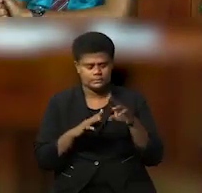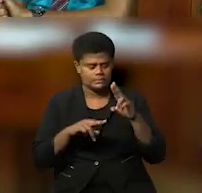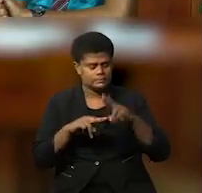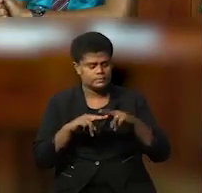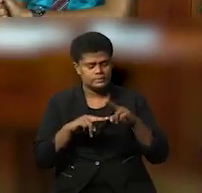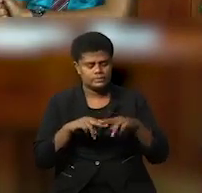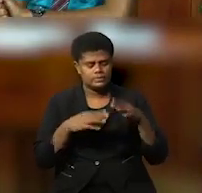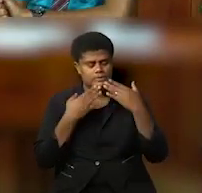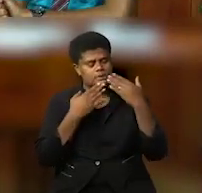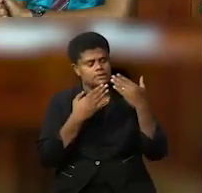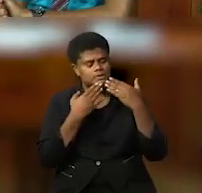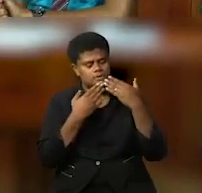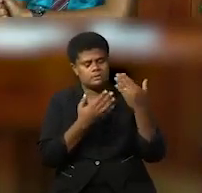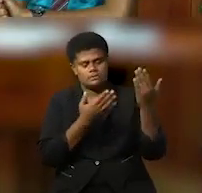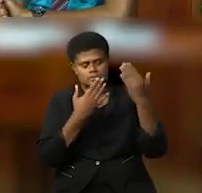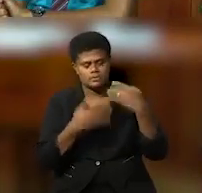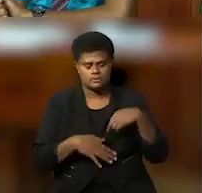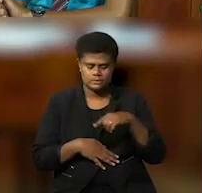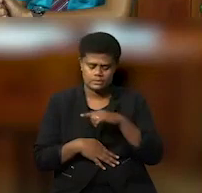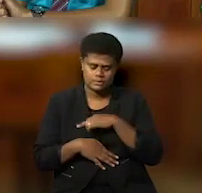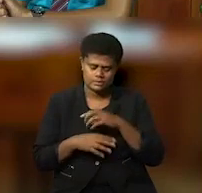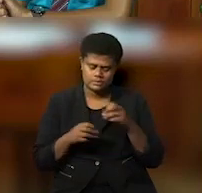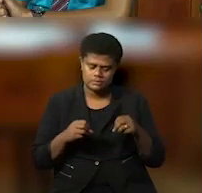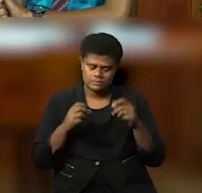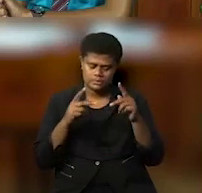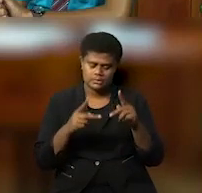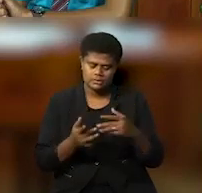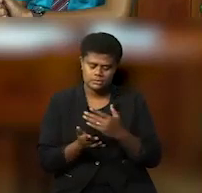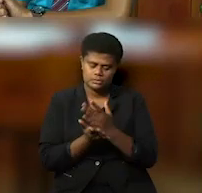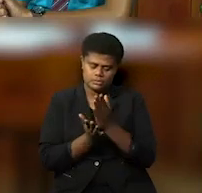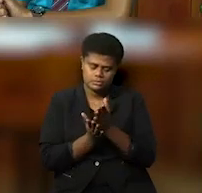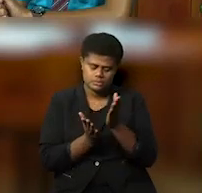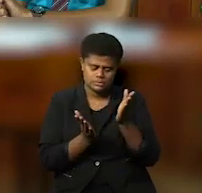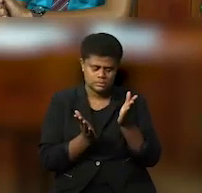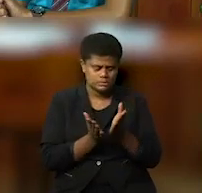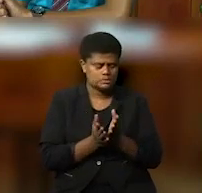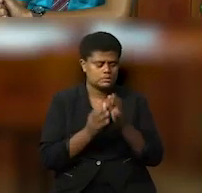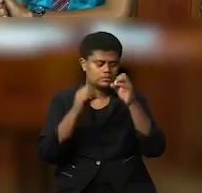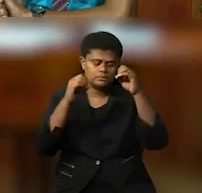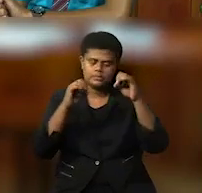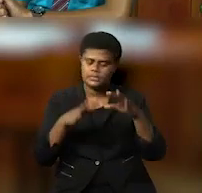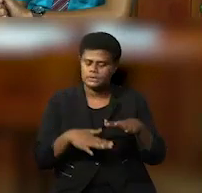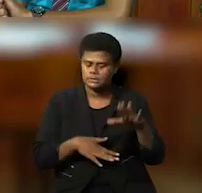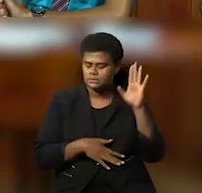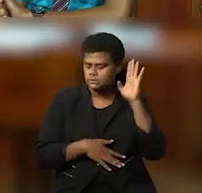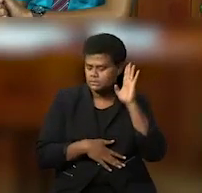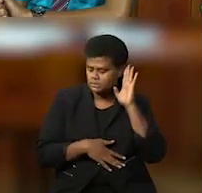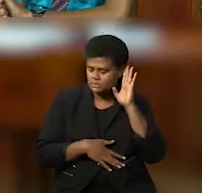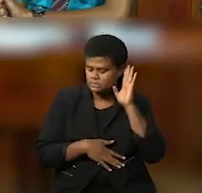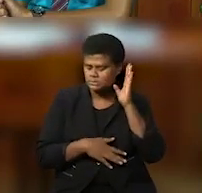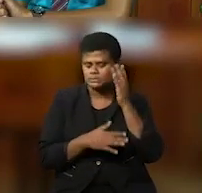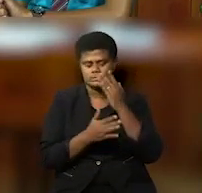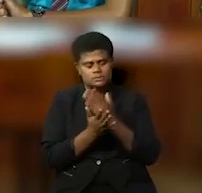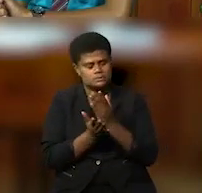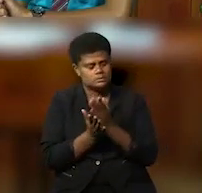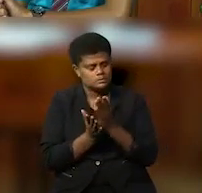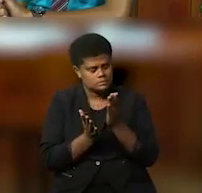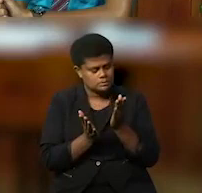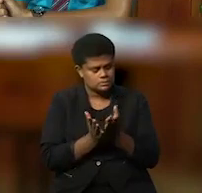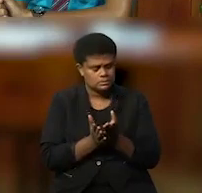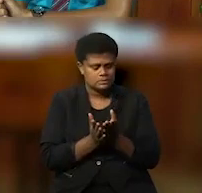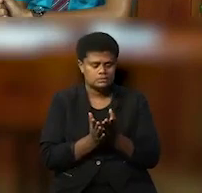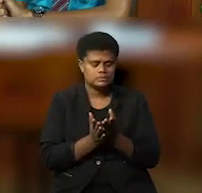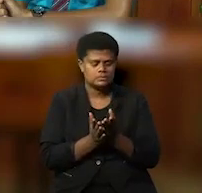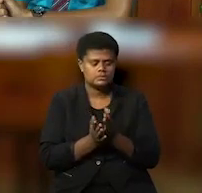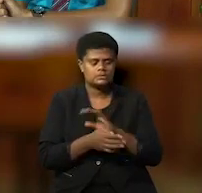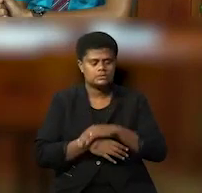you for giving us this opportunity to share from your blessing, the blessing of listening, sharing, and